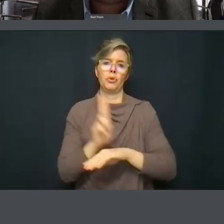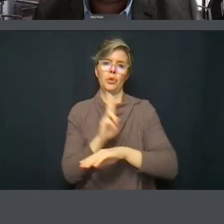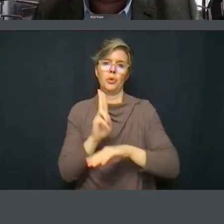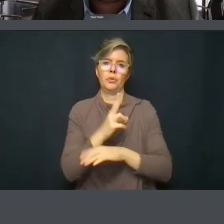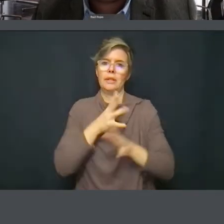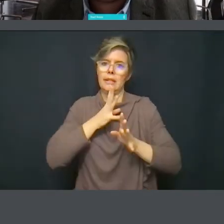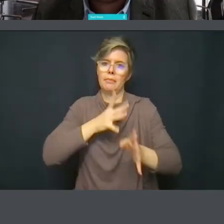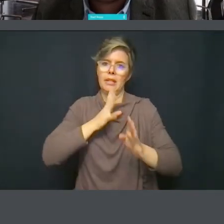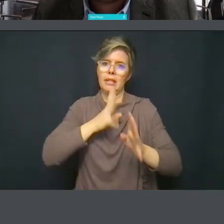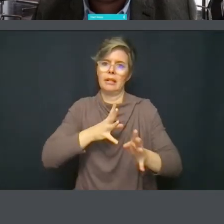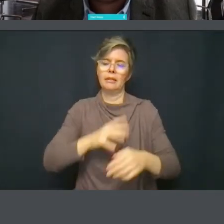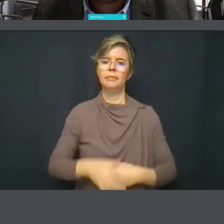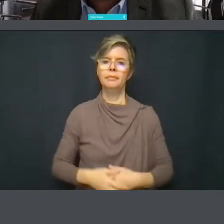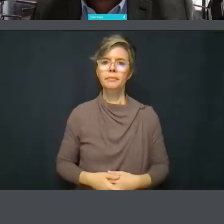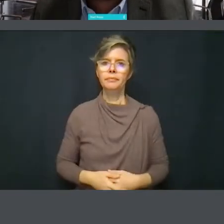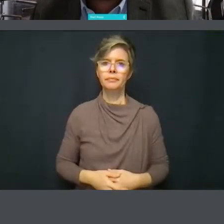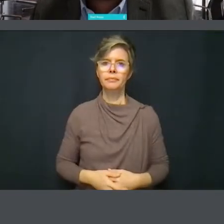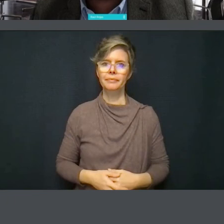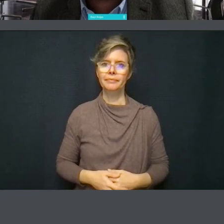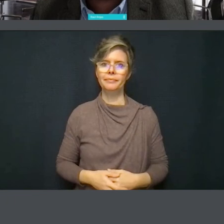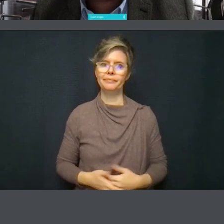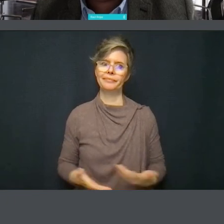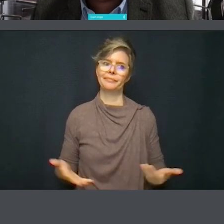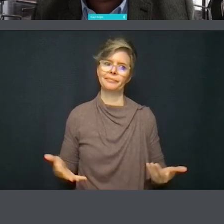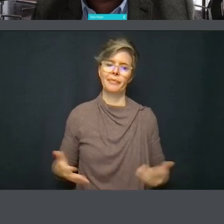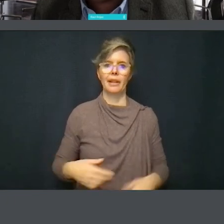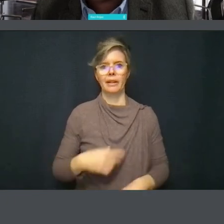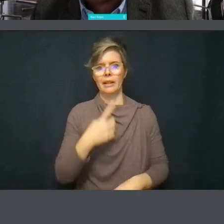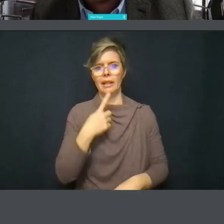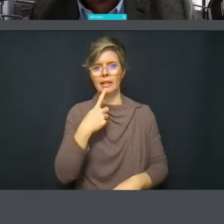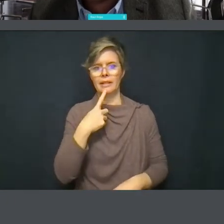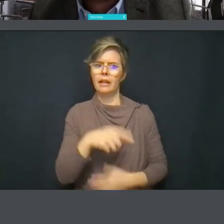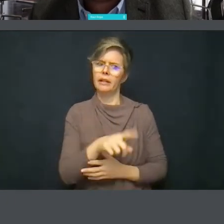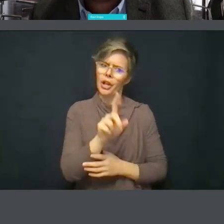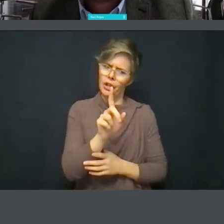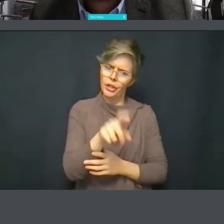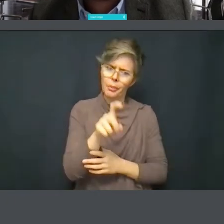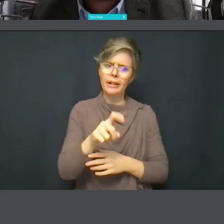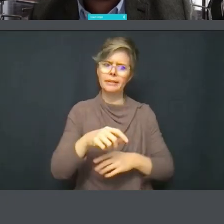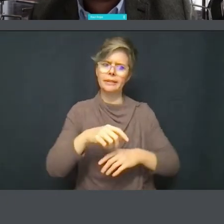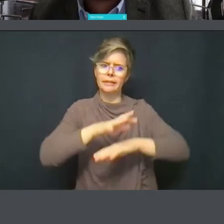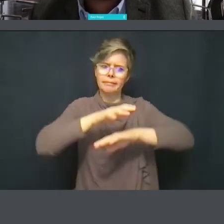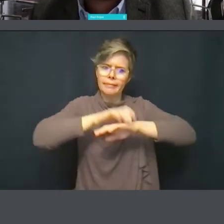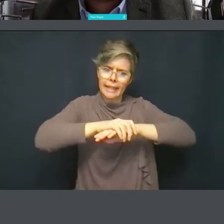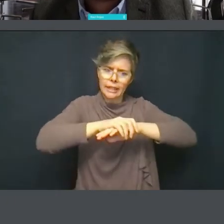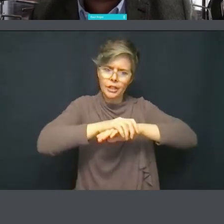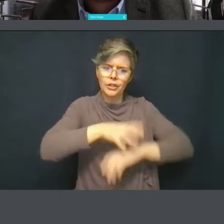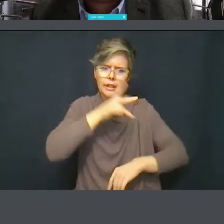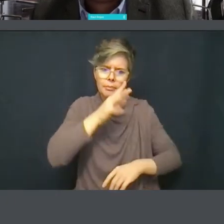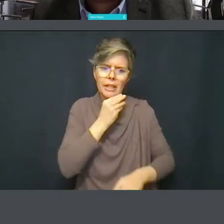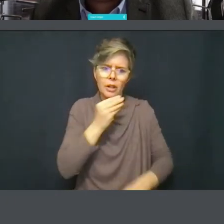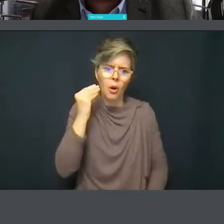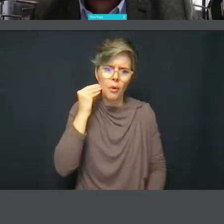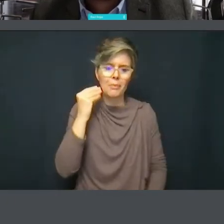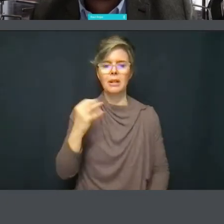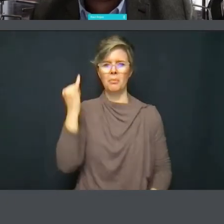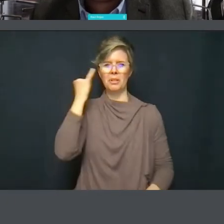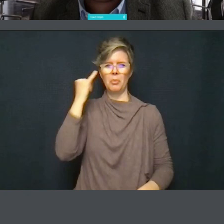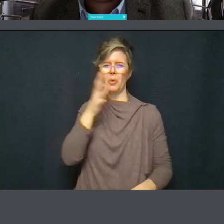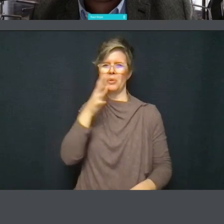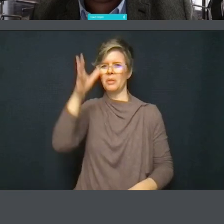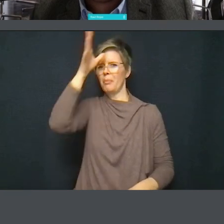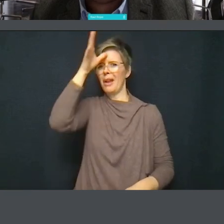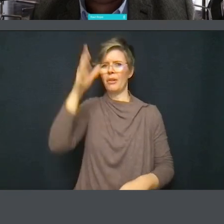in English to your child at home. But if the parent does not feel comfortable speaking English or their English is limited, they're going to be giving this